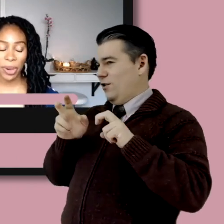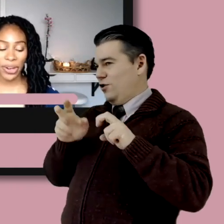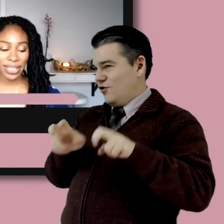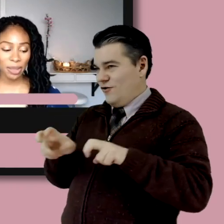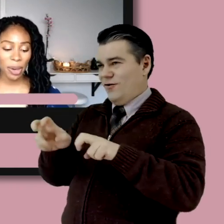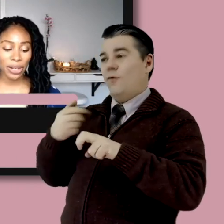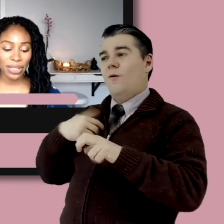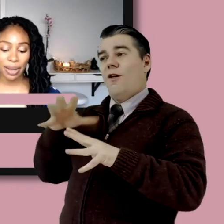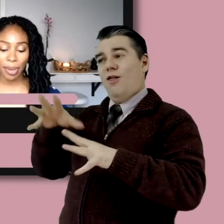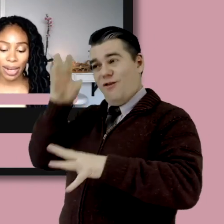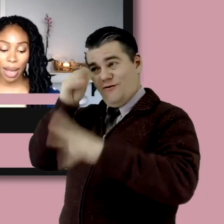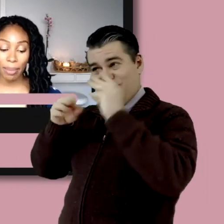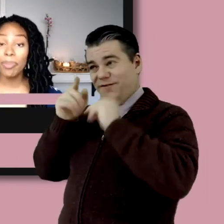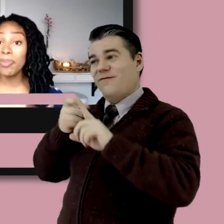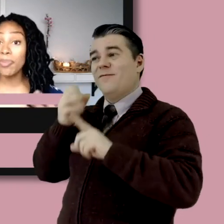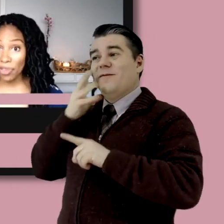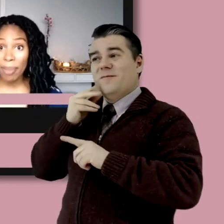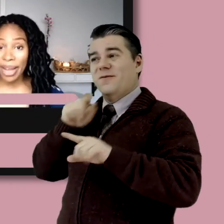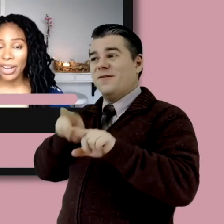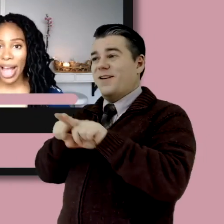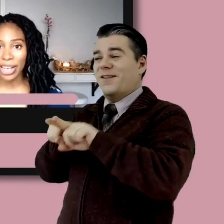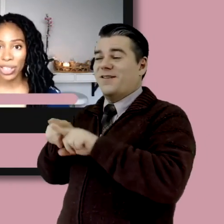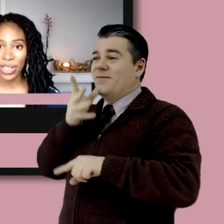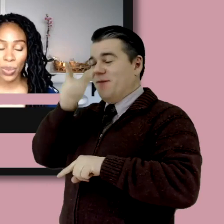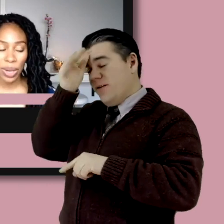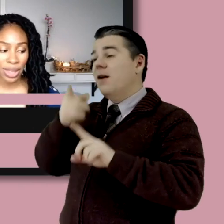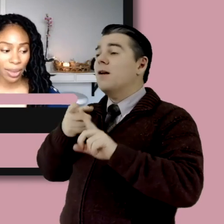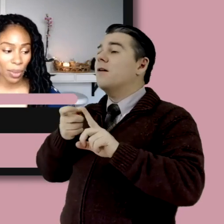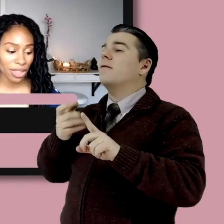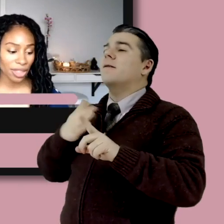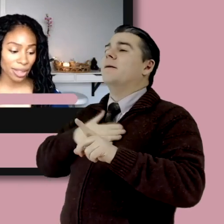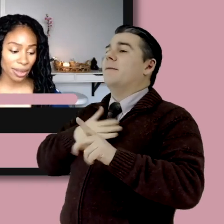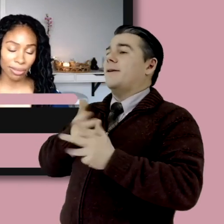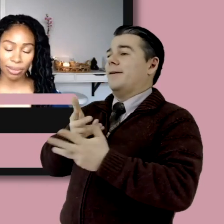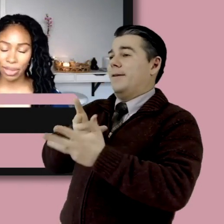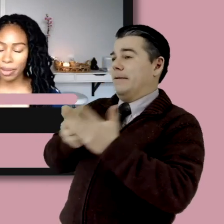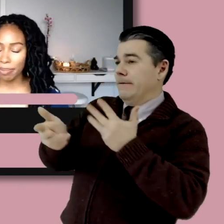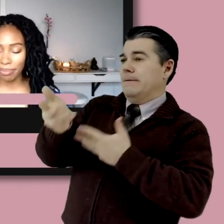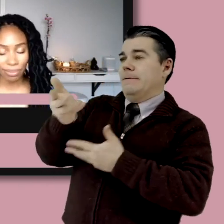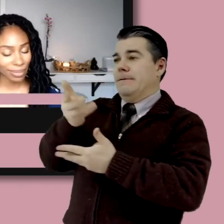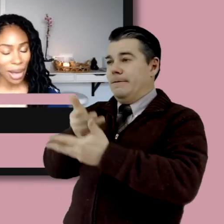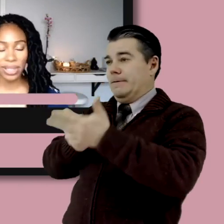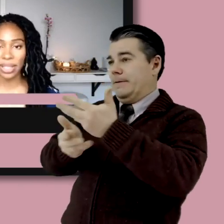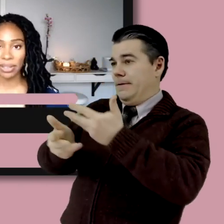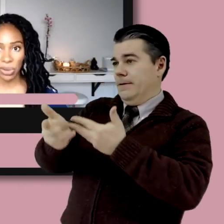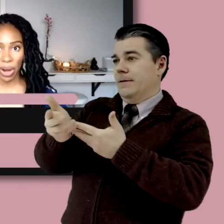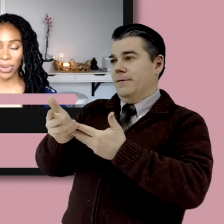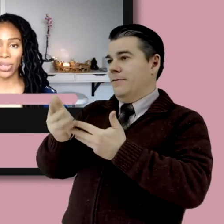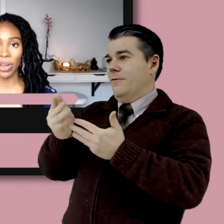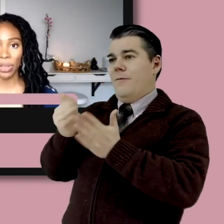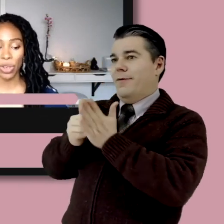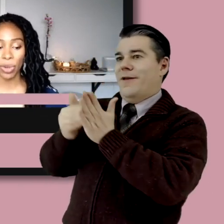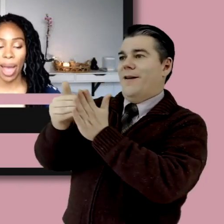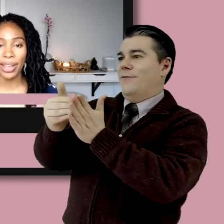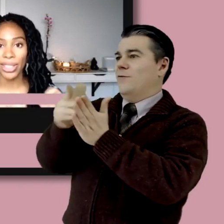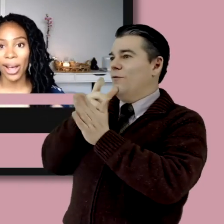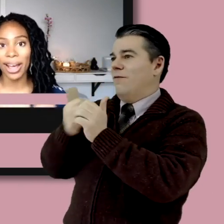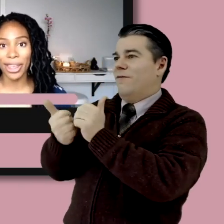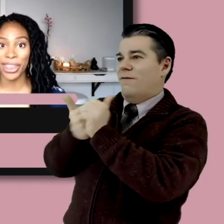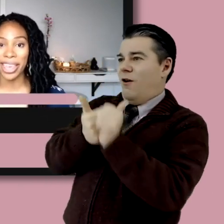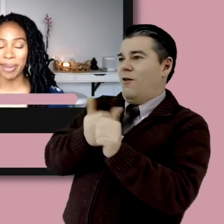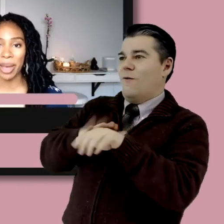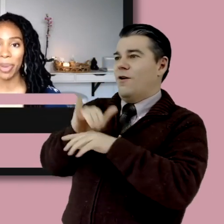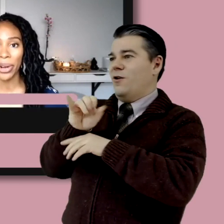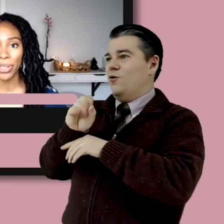our experiences parenting, but from my interactions with the thousands of subscribers on YouTube, I saw